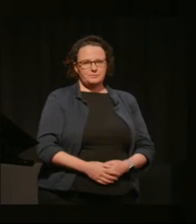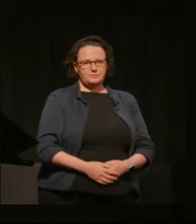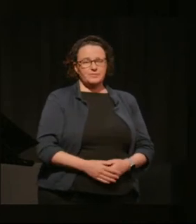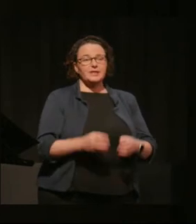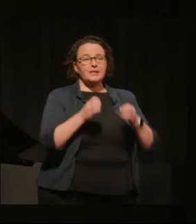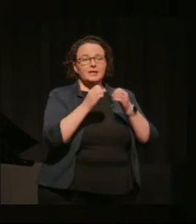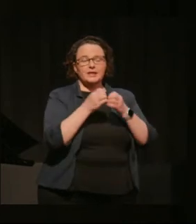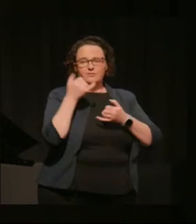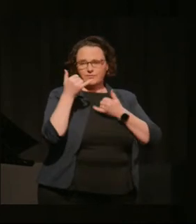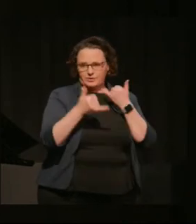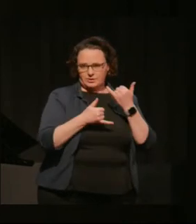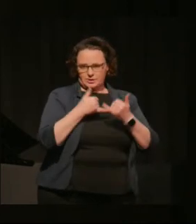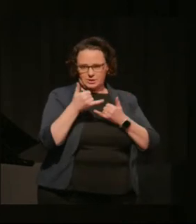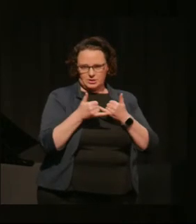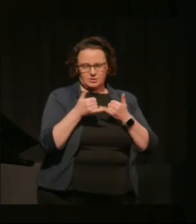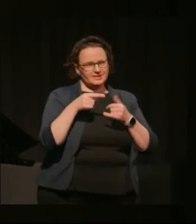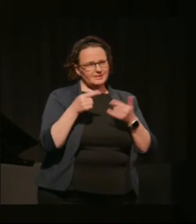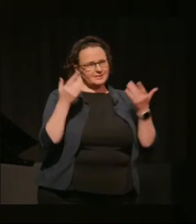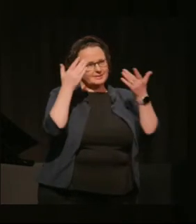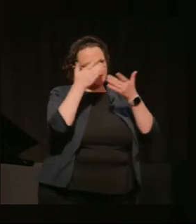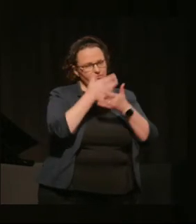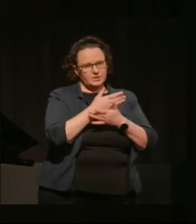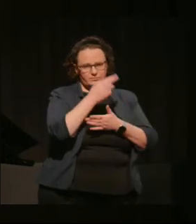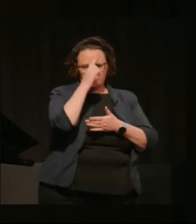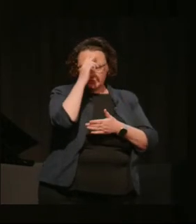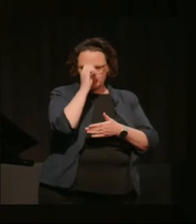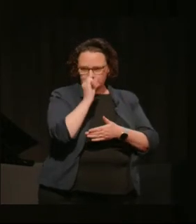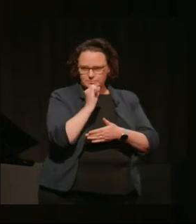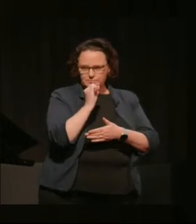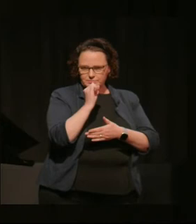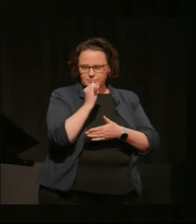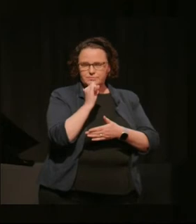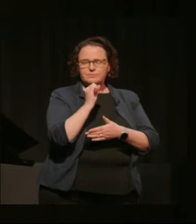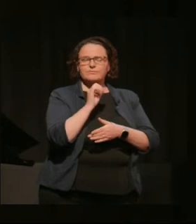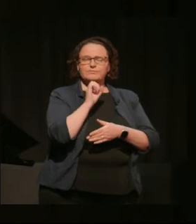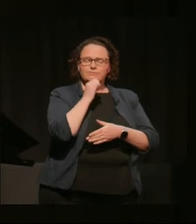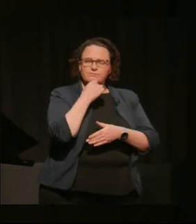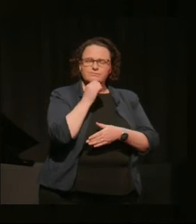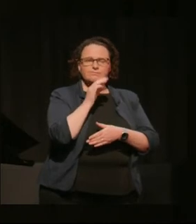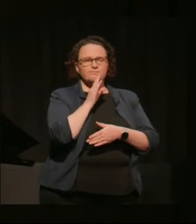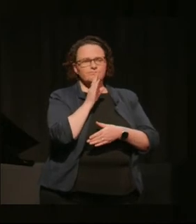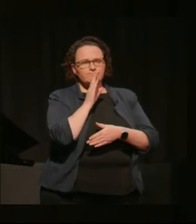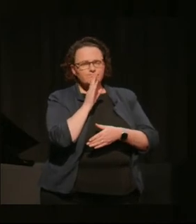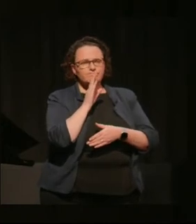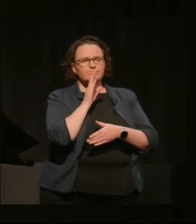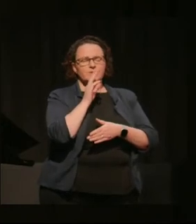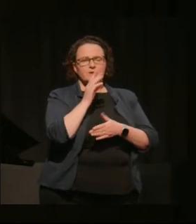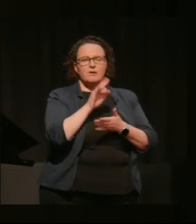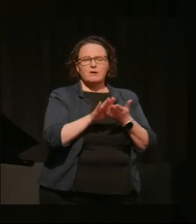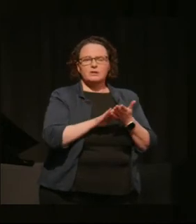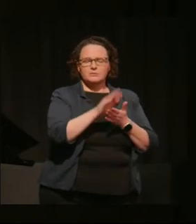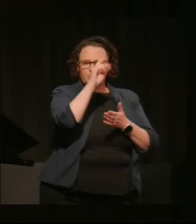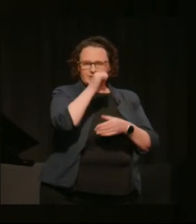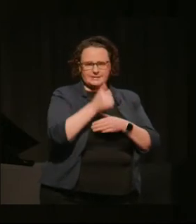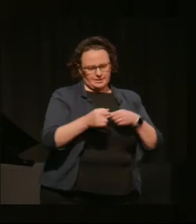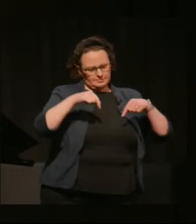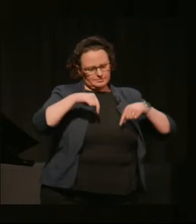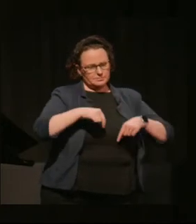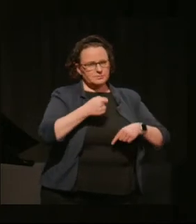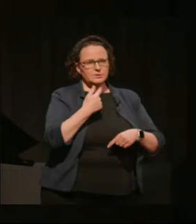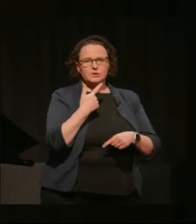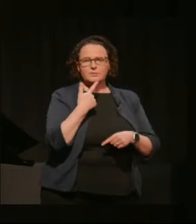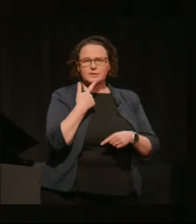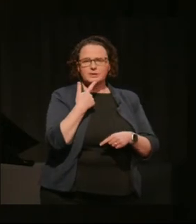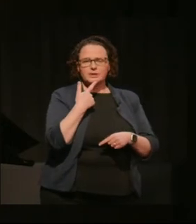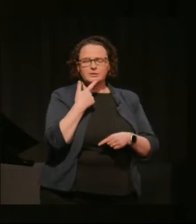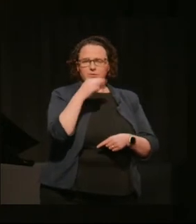Every year, on this evening of commemoration, we solemnly mark Holocaust Memorial Day here in Dublin.